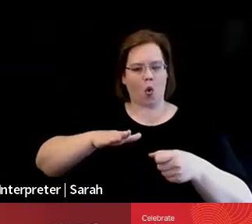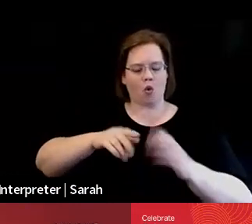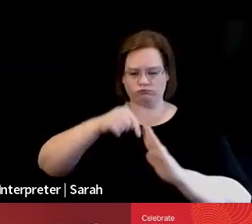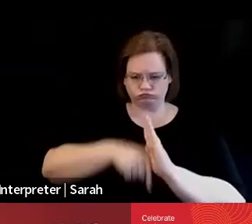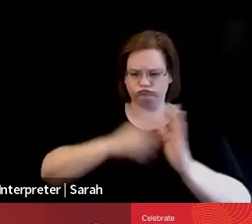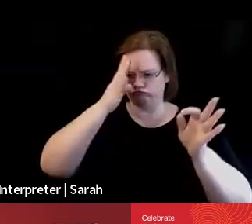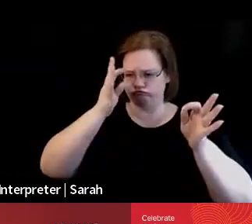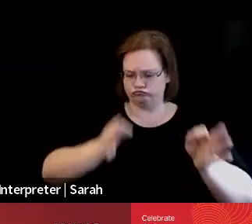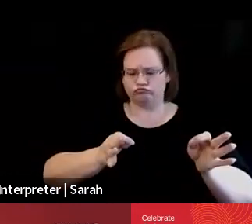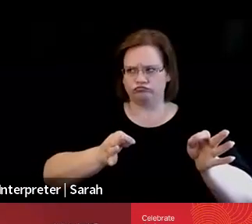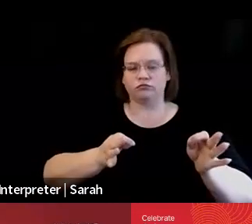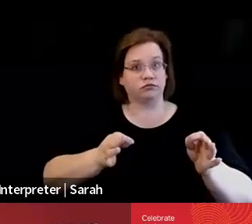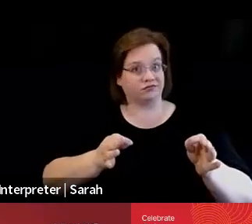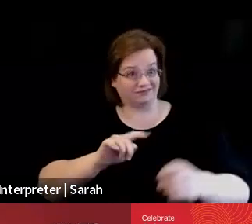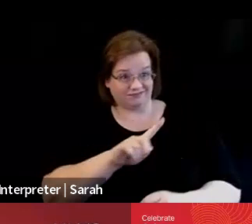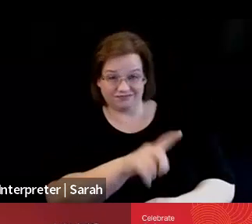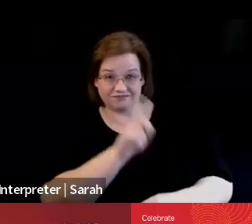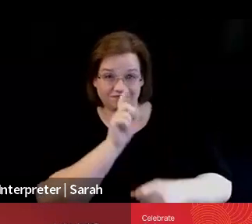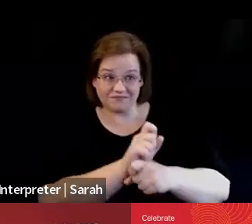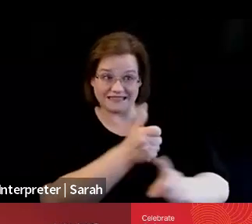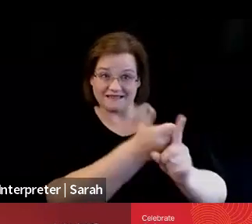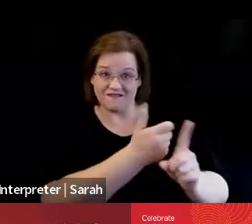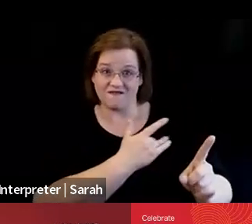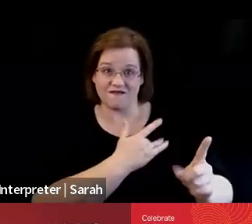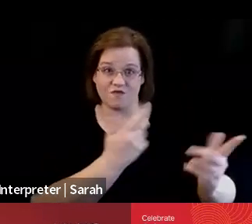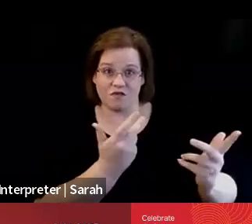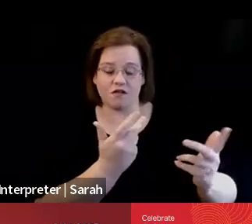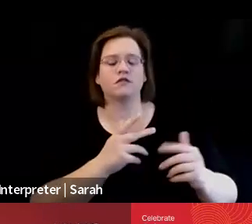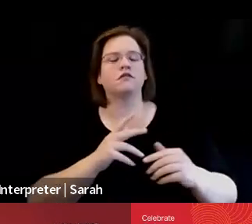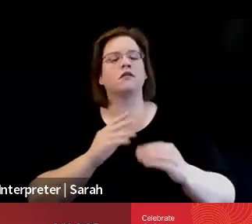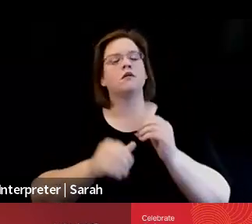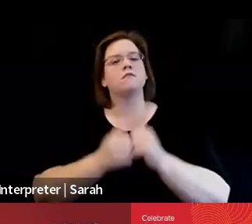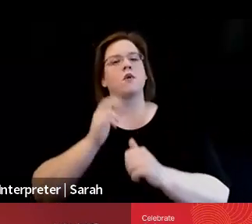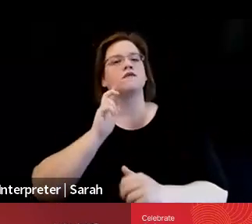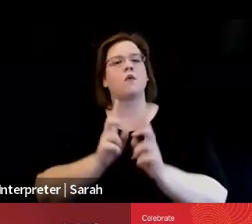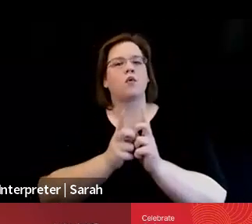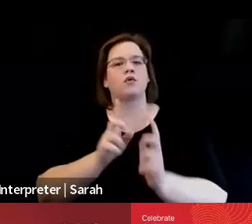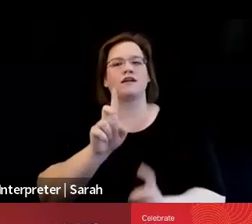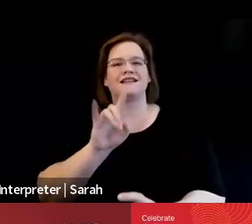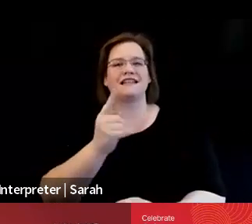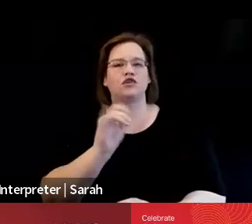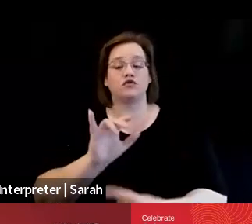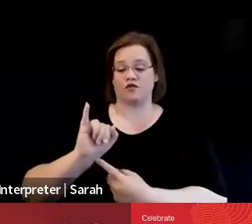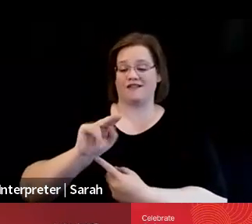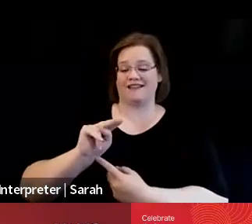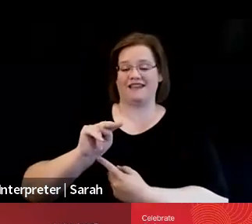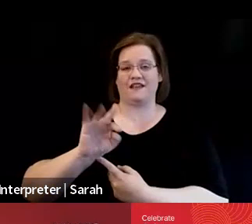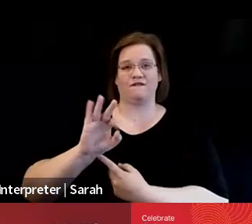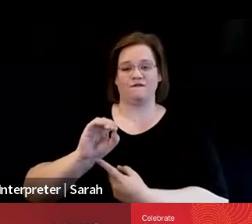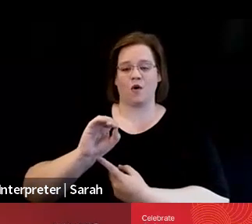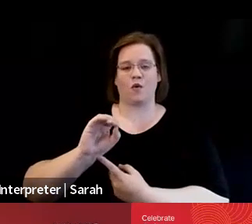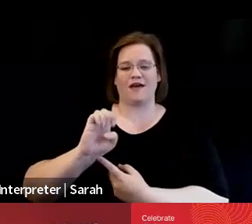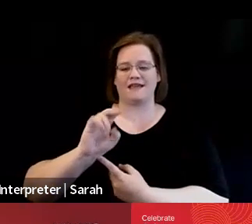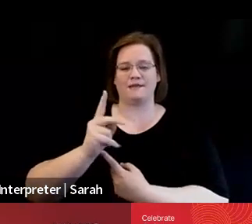things that we notice in the work that we do, mostly kind of in the digital contexts with our infodemiologists, is that there's